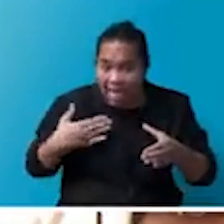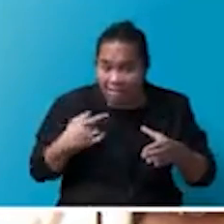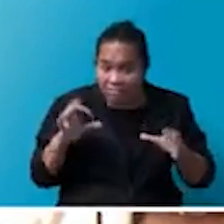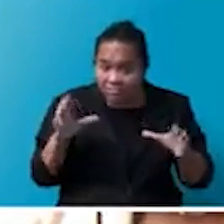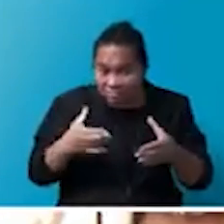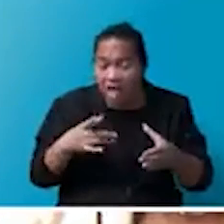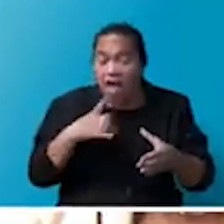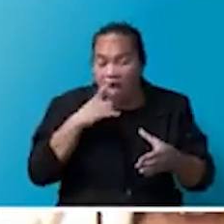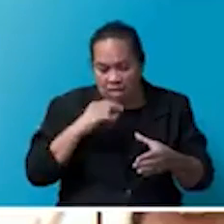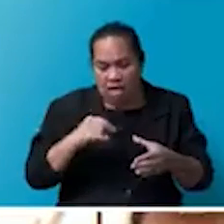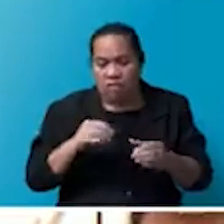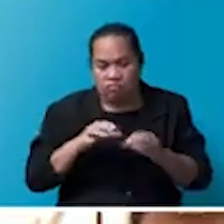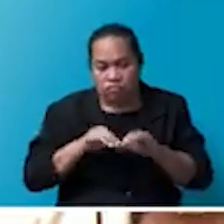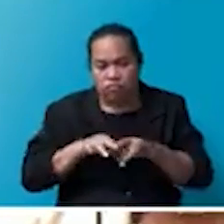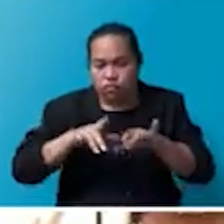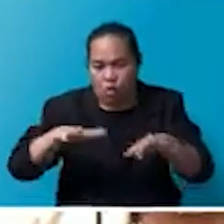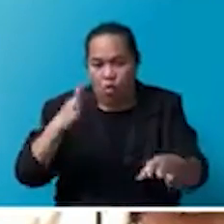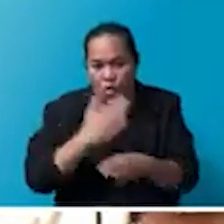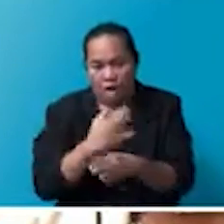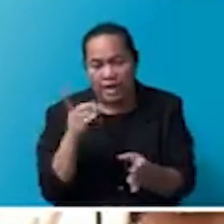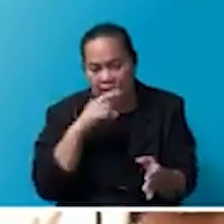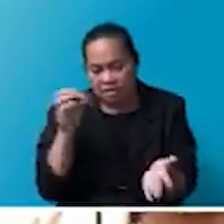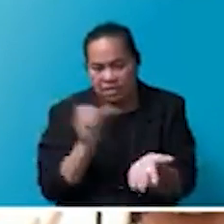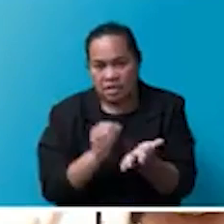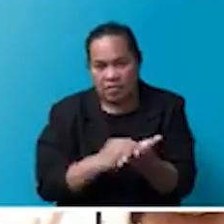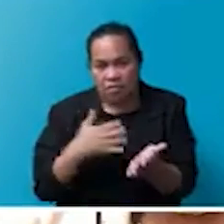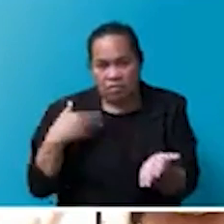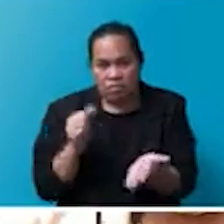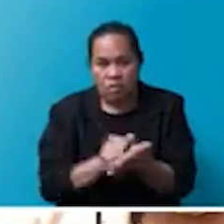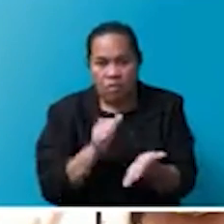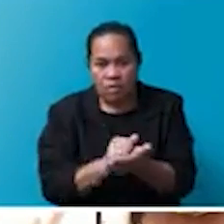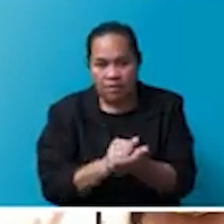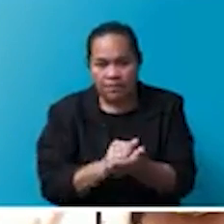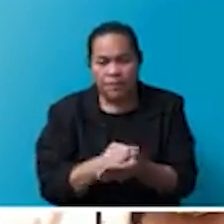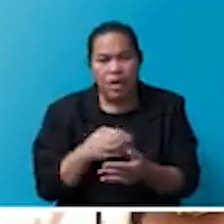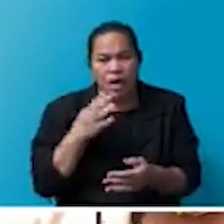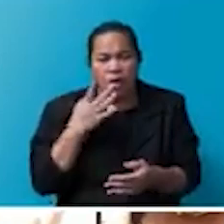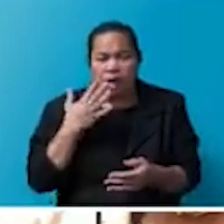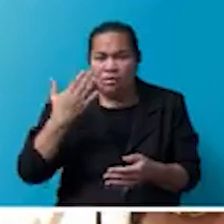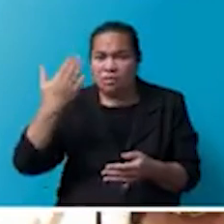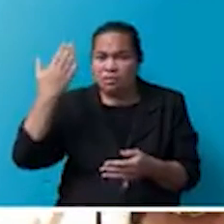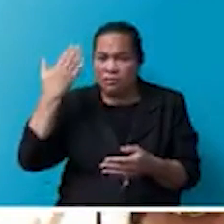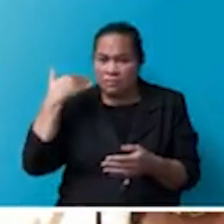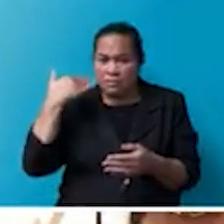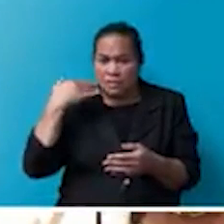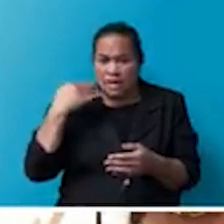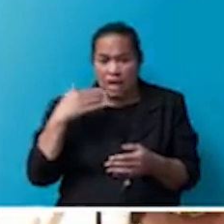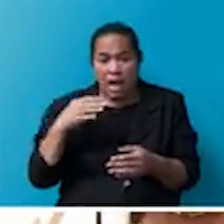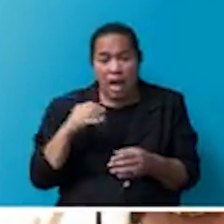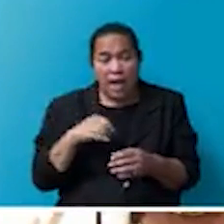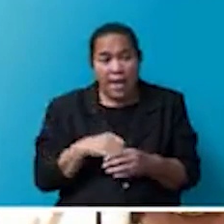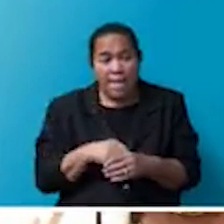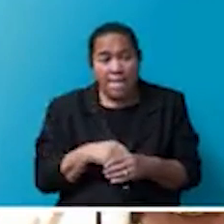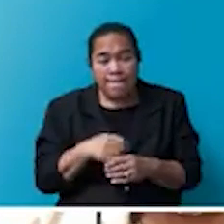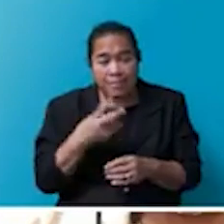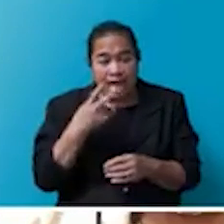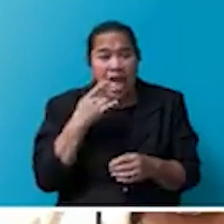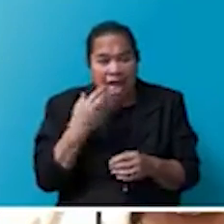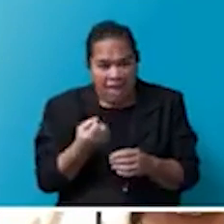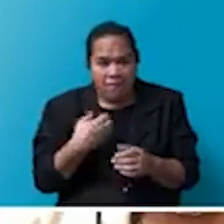In January of this year, Honourable Speaker, sir, the Ministry declared a public health outbreak of Fiji, in Fiji of the